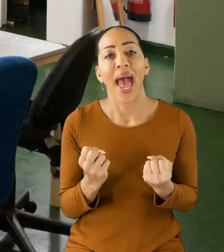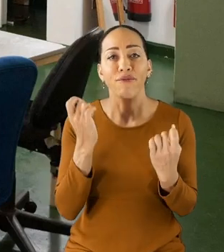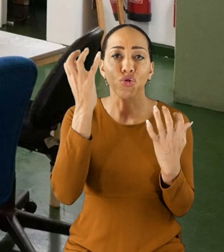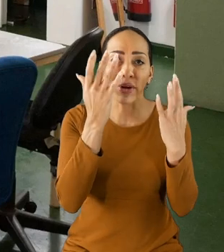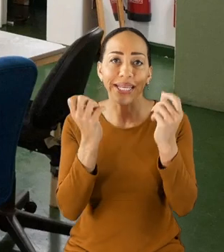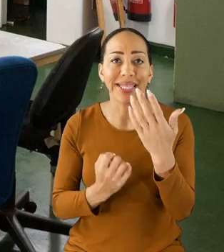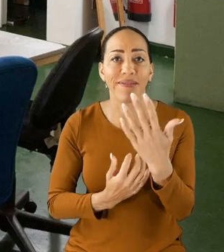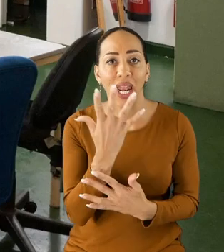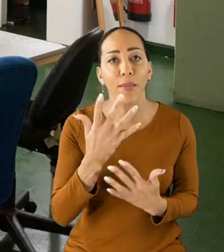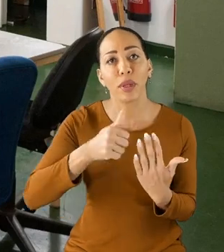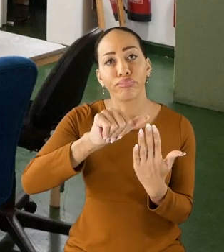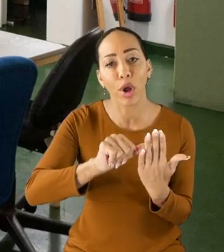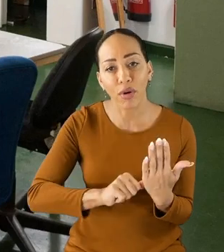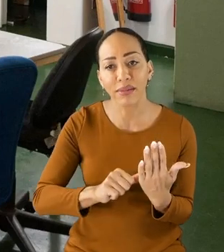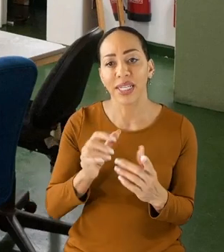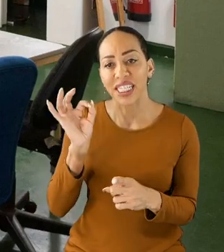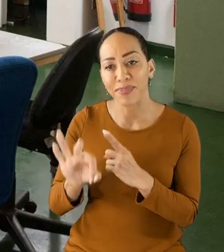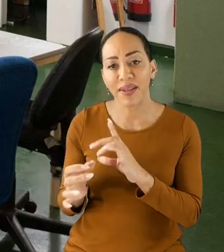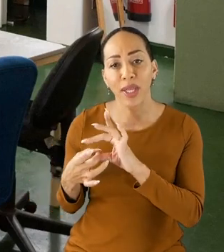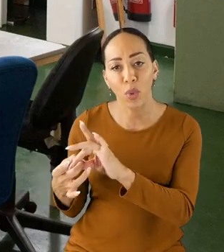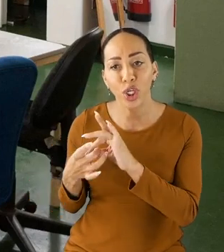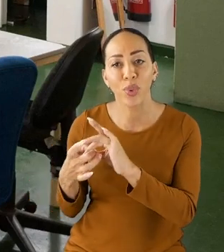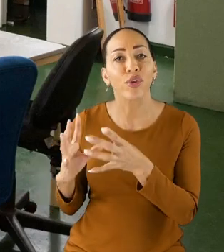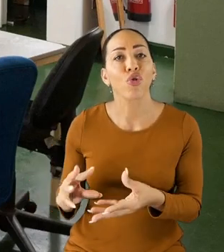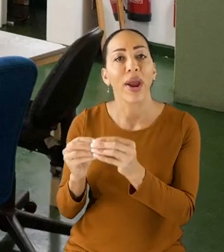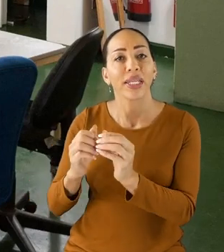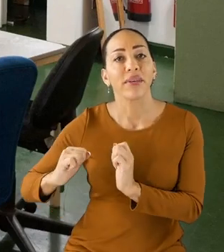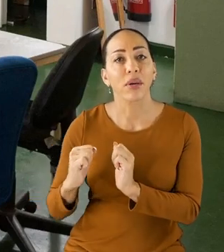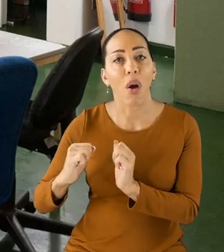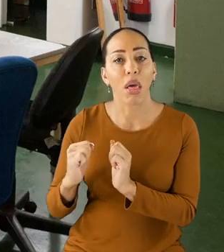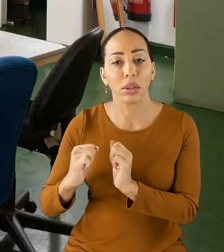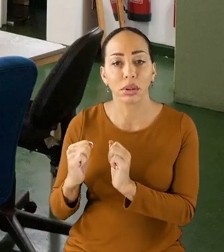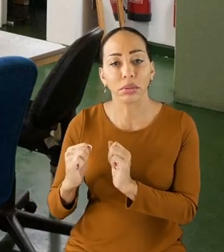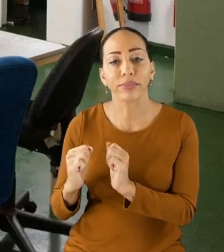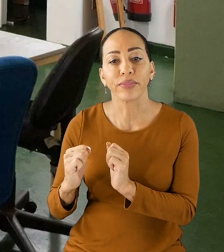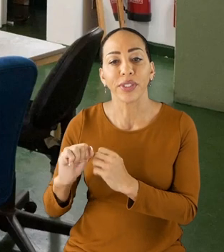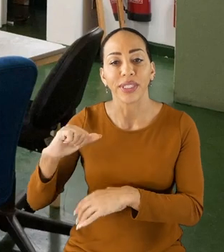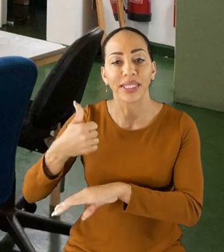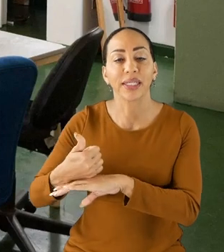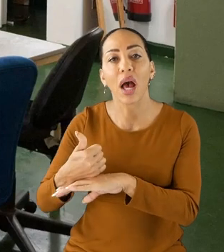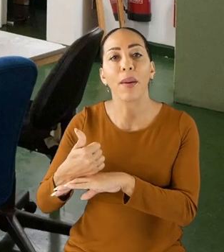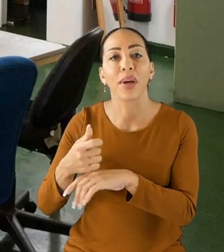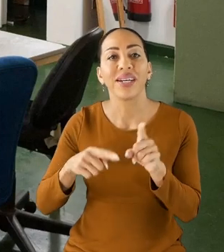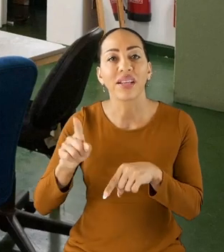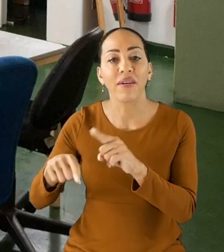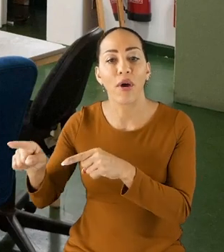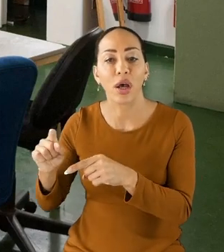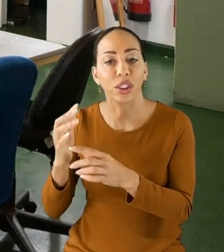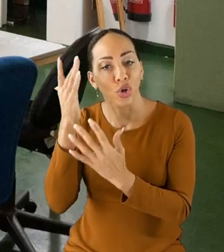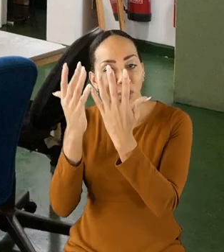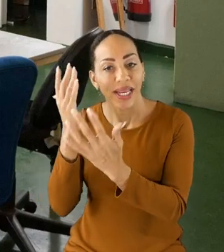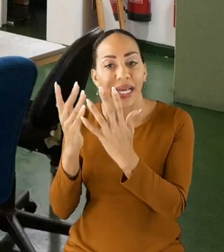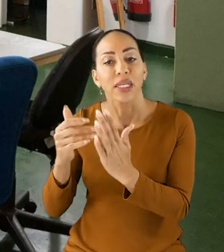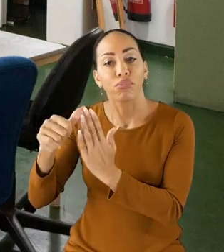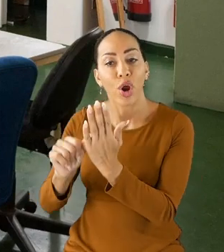critics development programs. We specifically worked with Creative Scotland recently to run a diverse critics program in